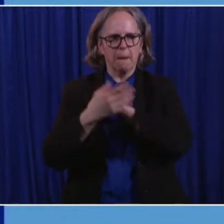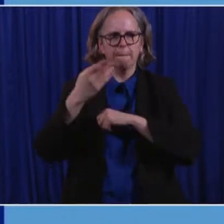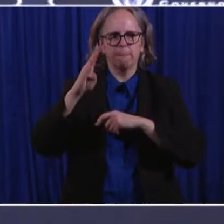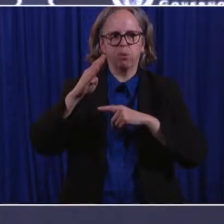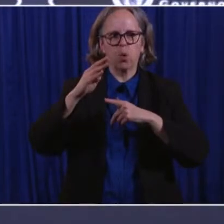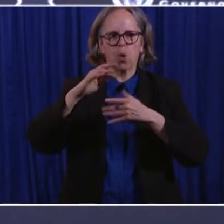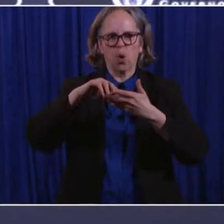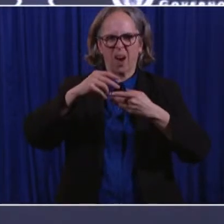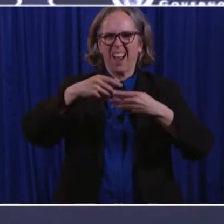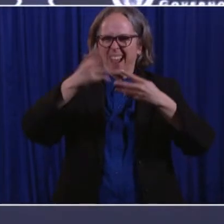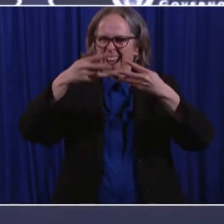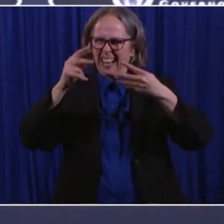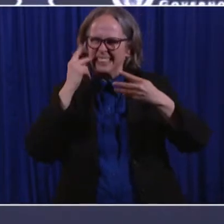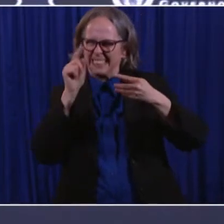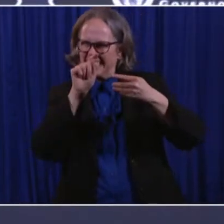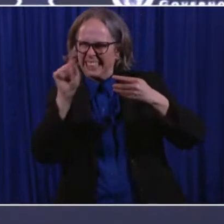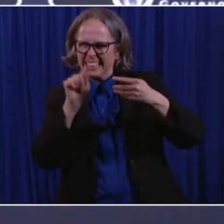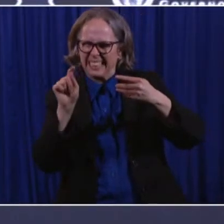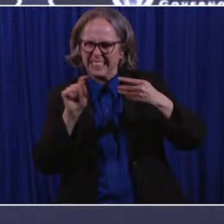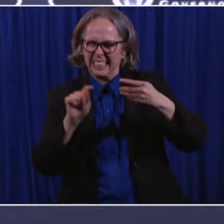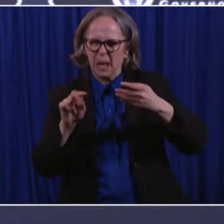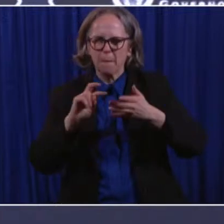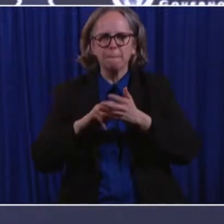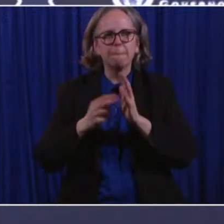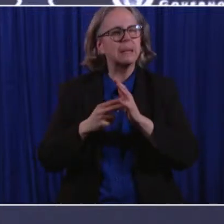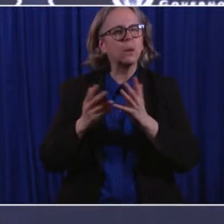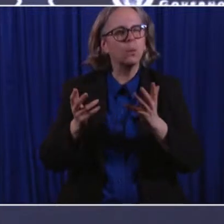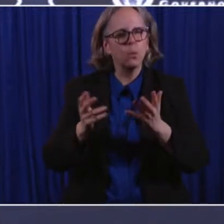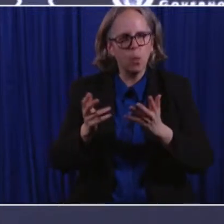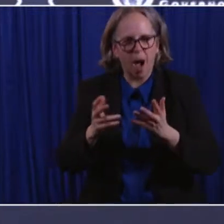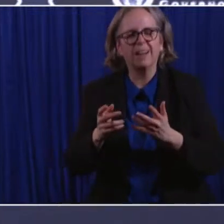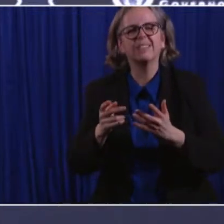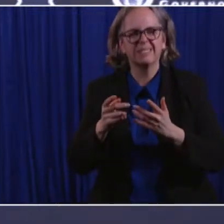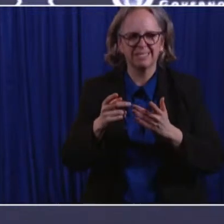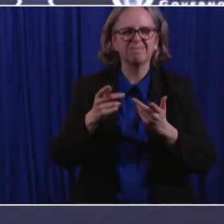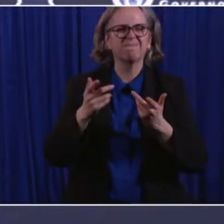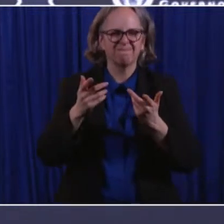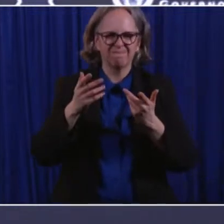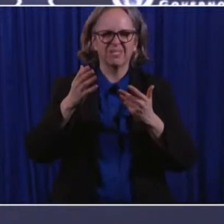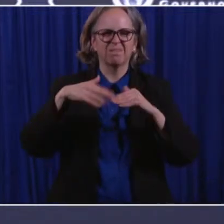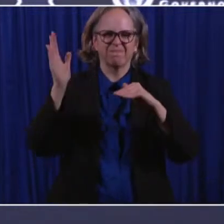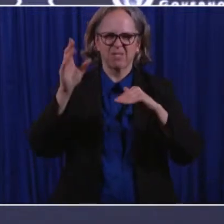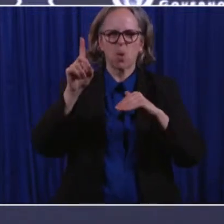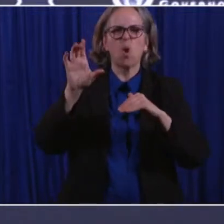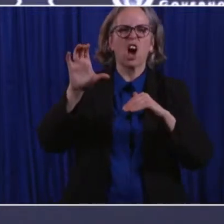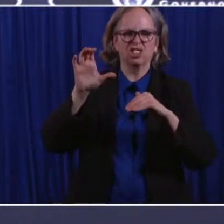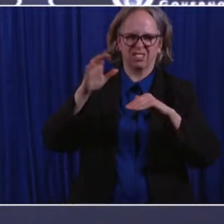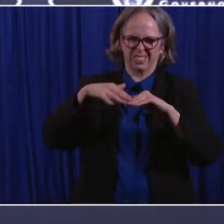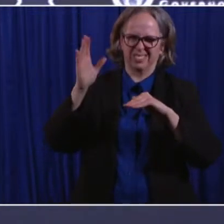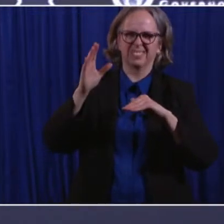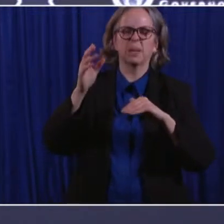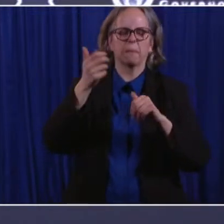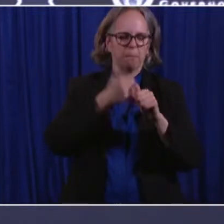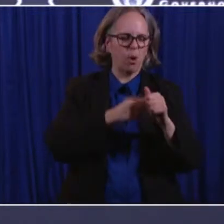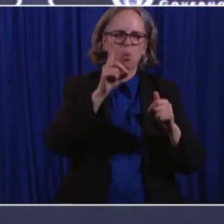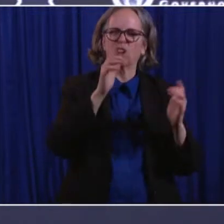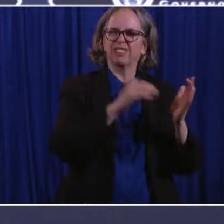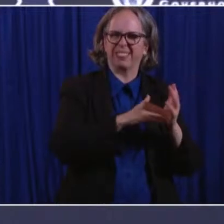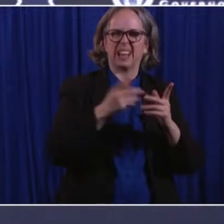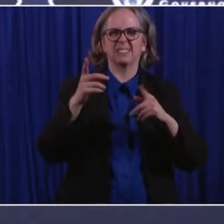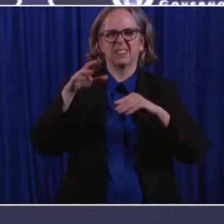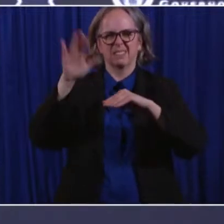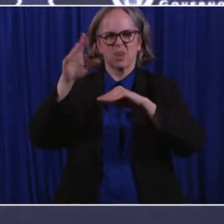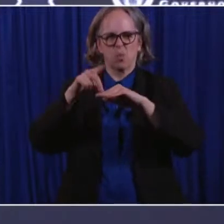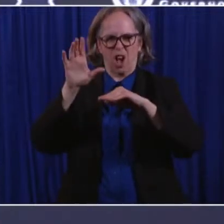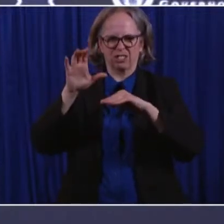is 100,000. Is 100 cases per 100,000 over a 2-week period of time. So if it's